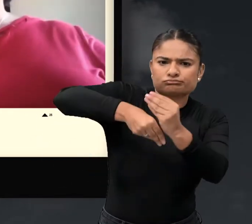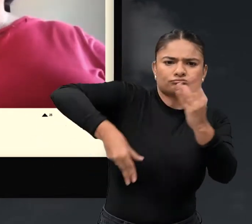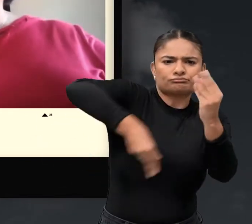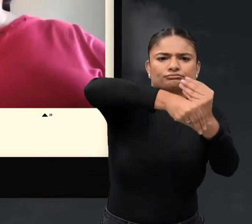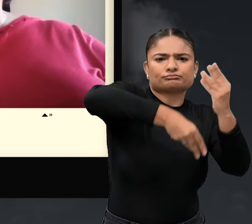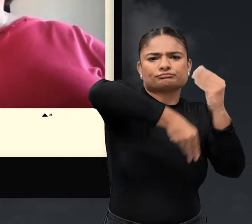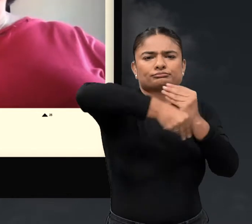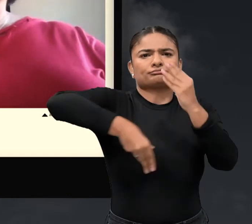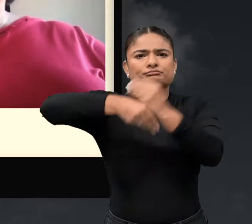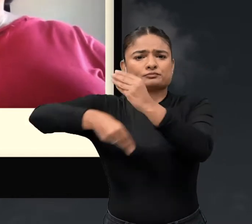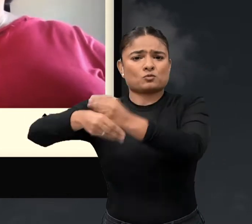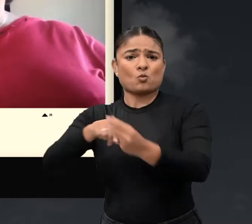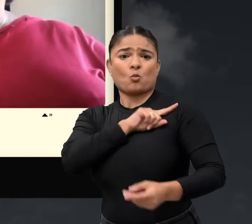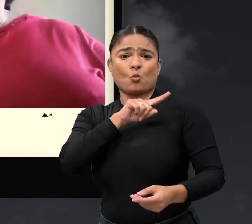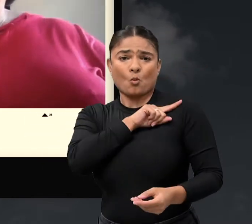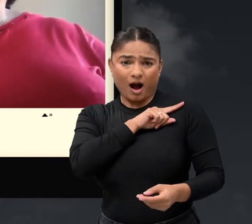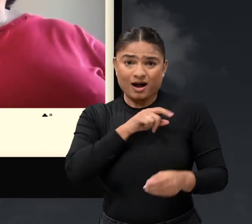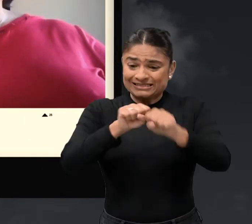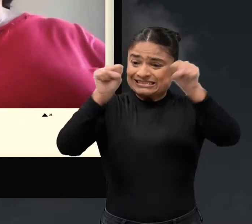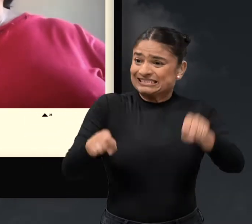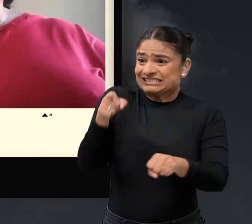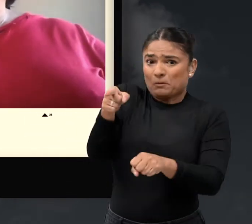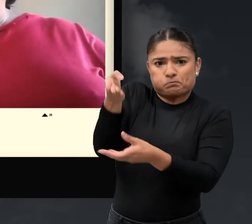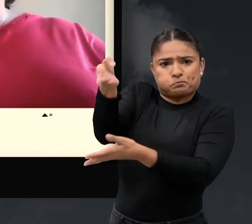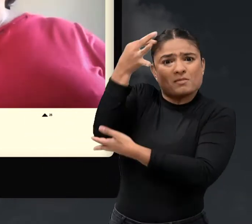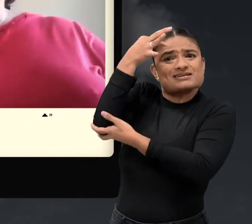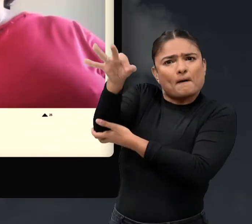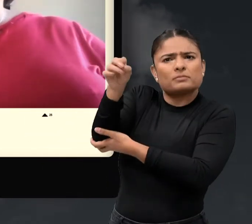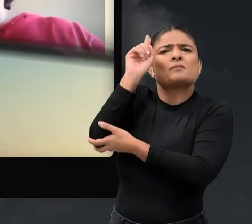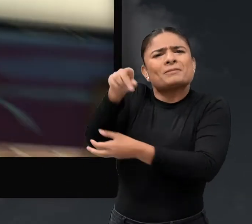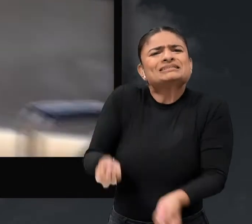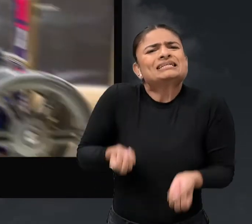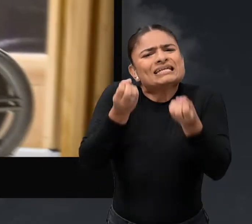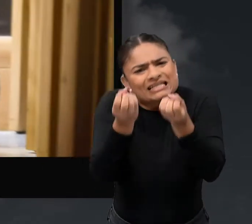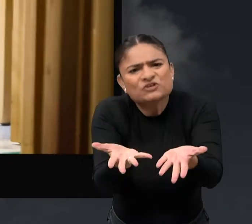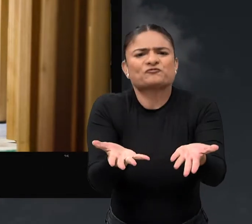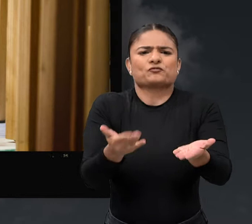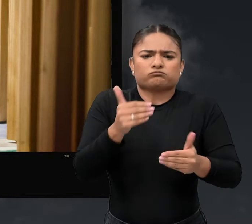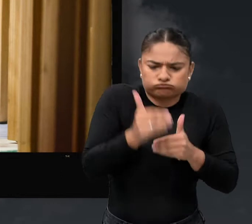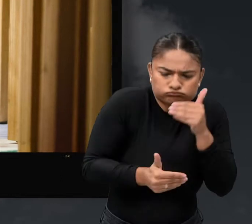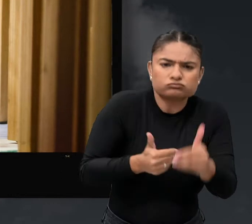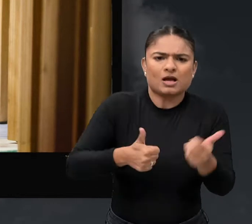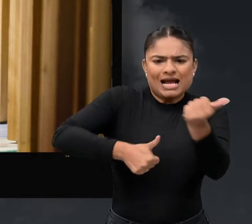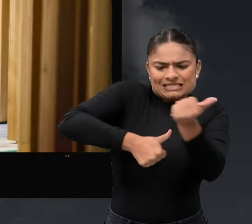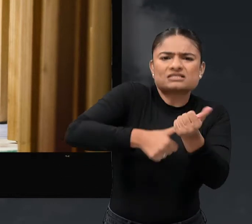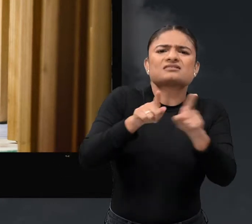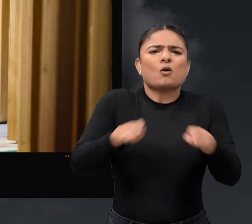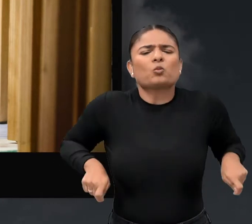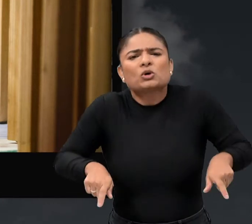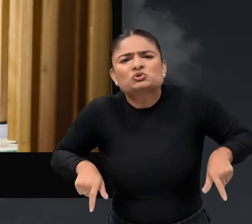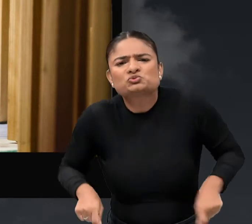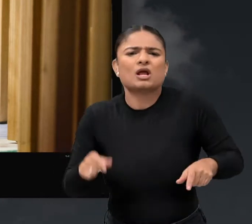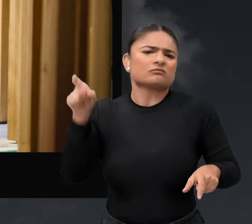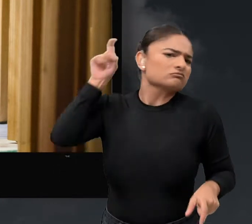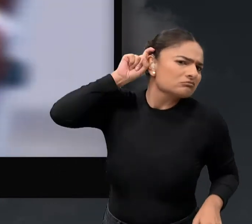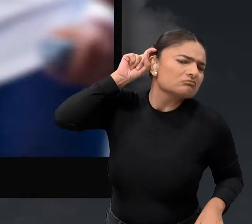of the numbers of people that there are. They should rather have a system where they have government